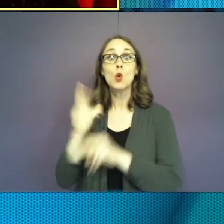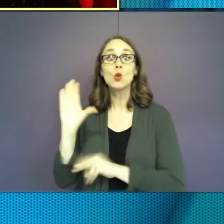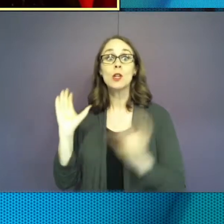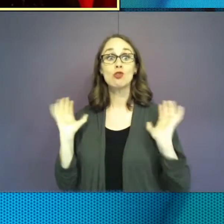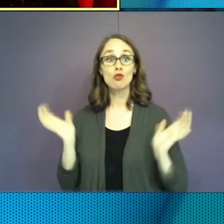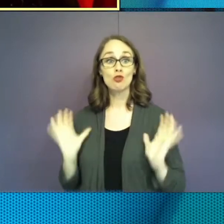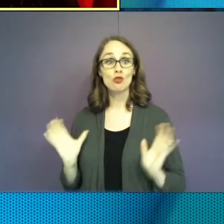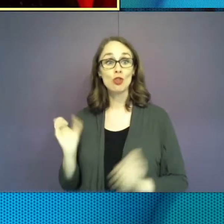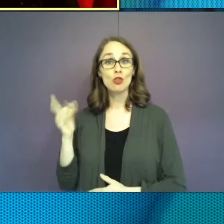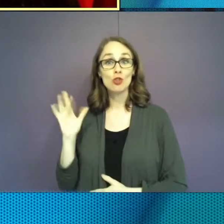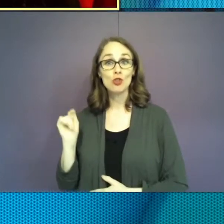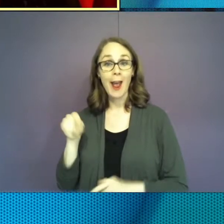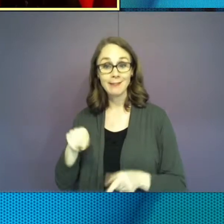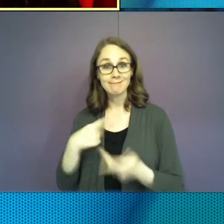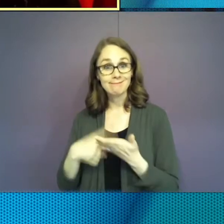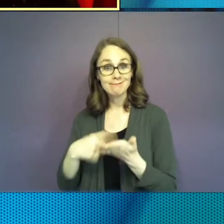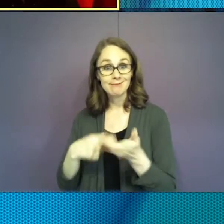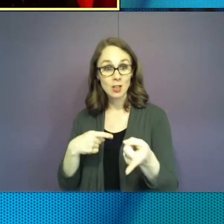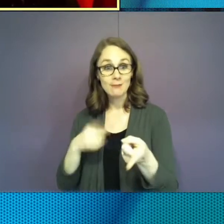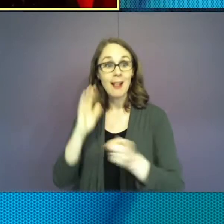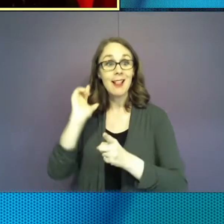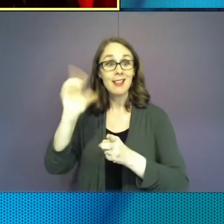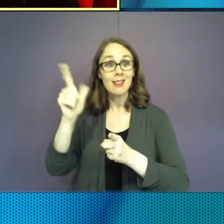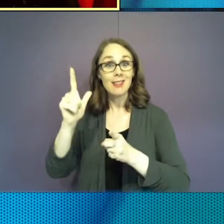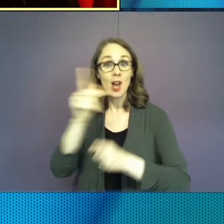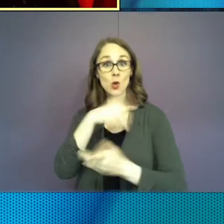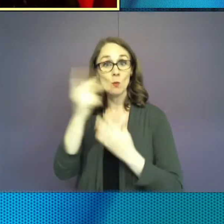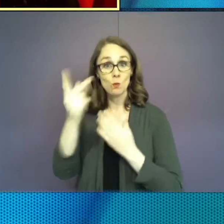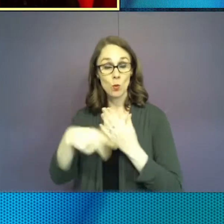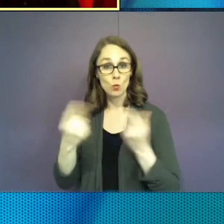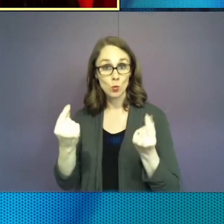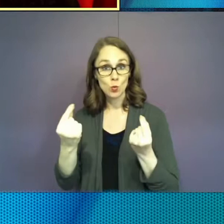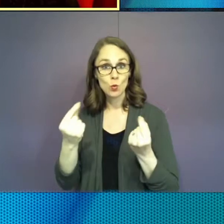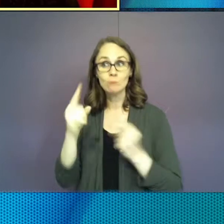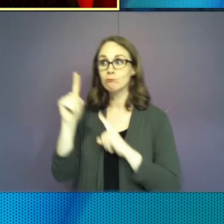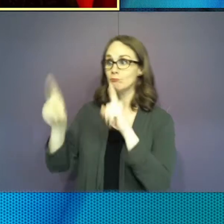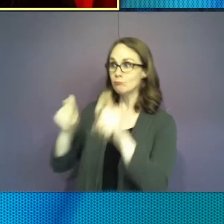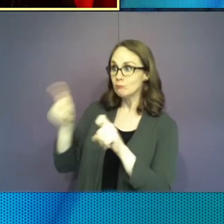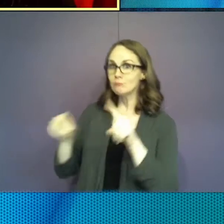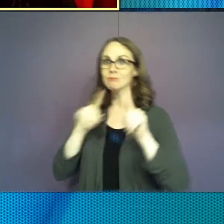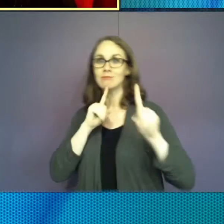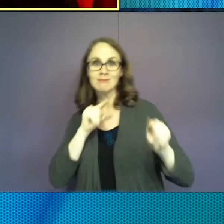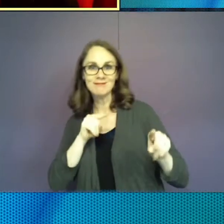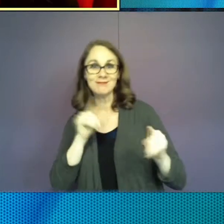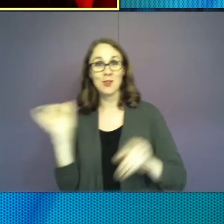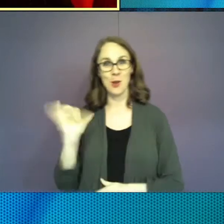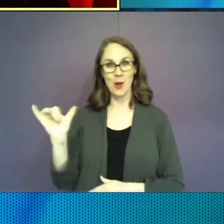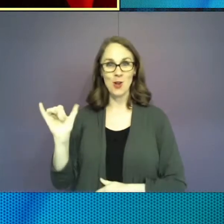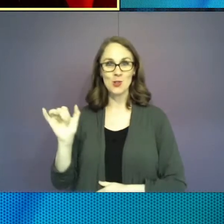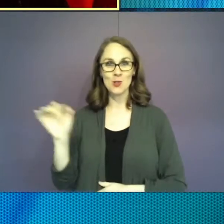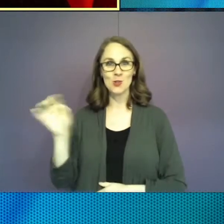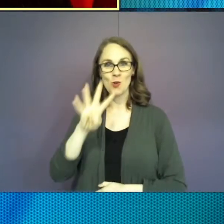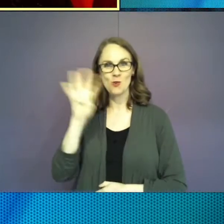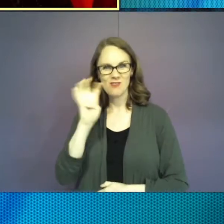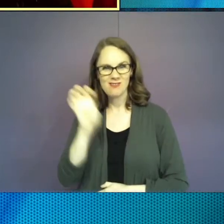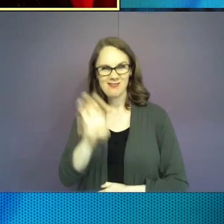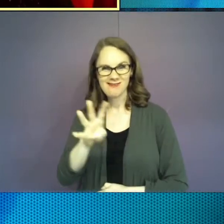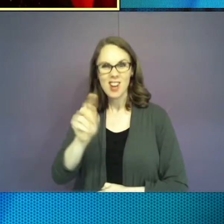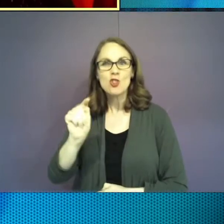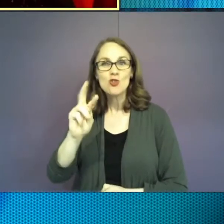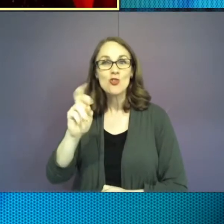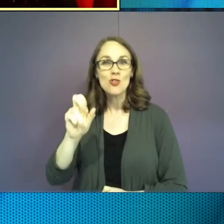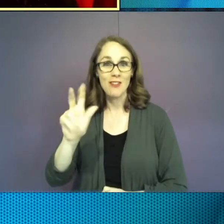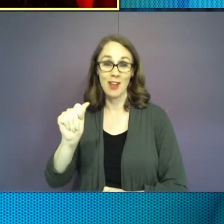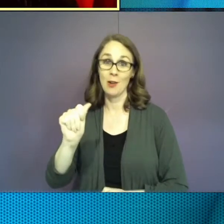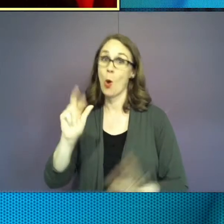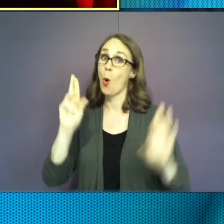join in the discussion. And later in the program, we're going to be doing a Q&A and also a trivia section. So I hope you brushed up on your Frederick